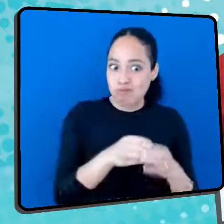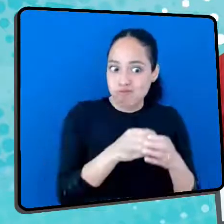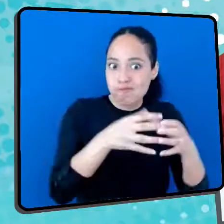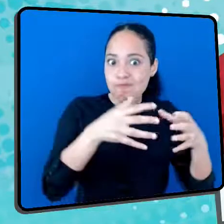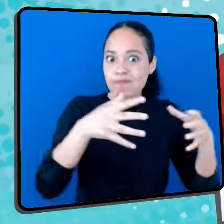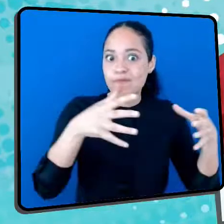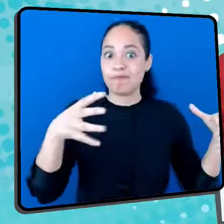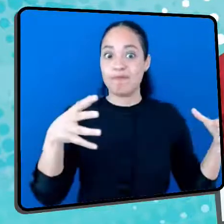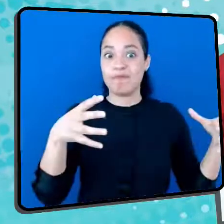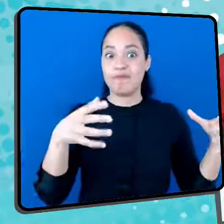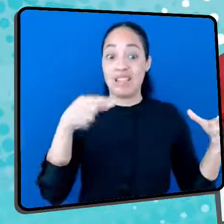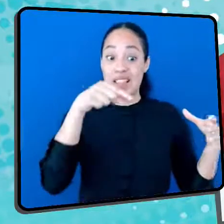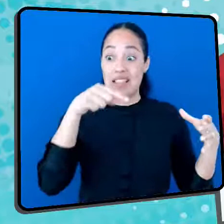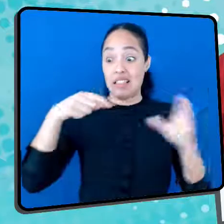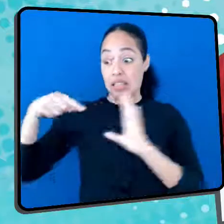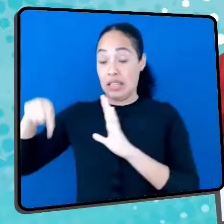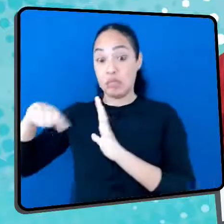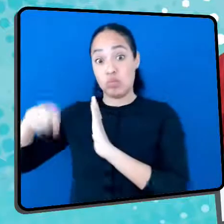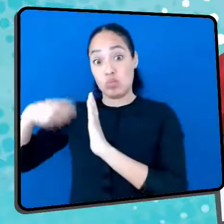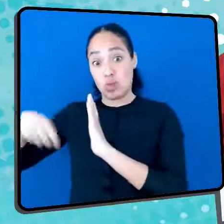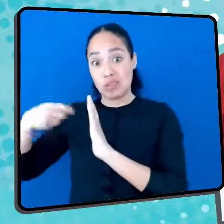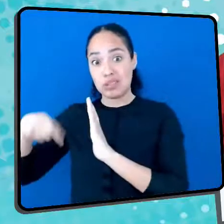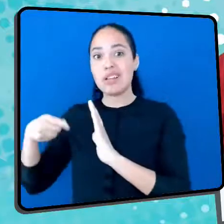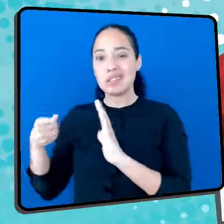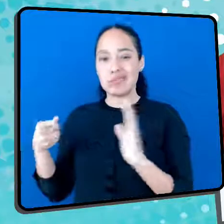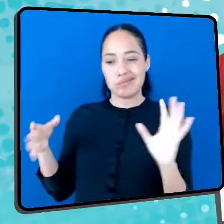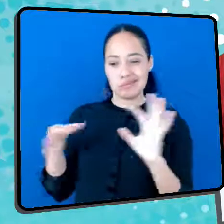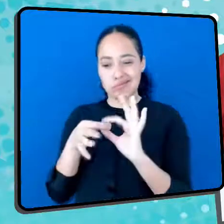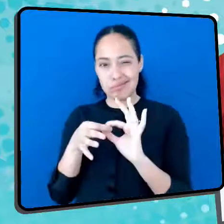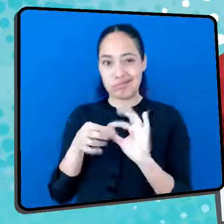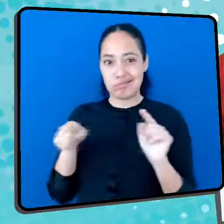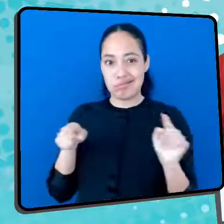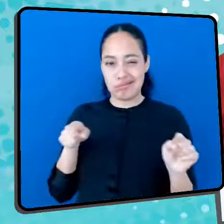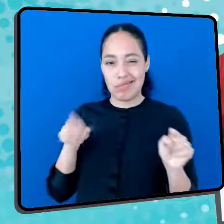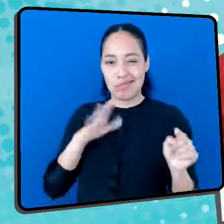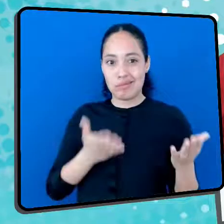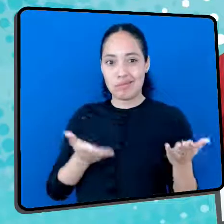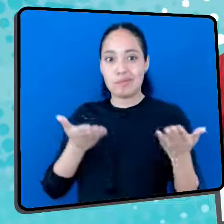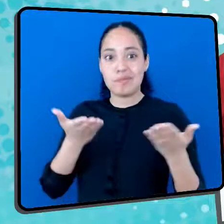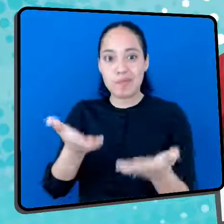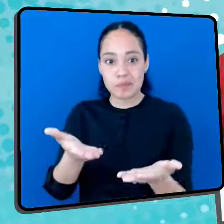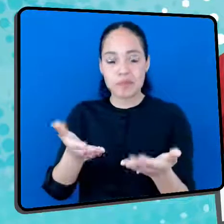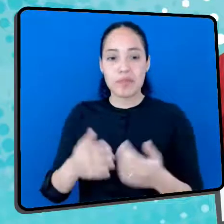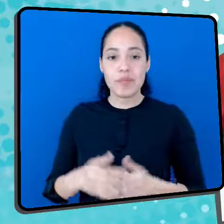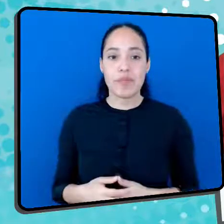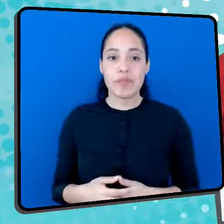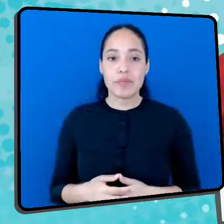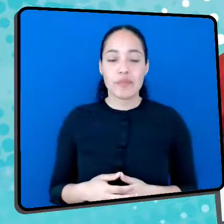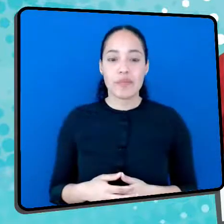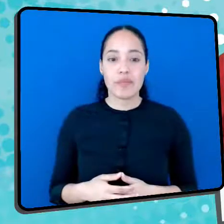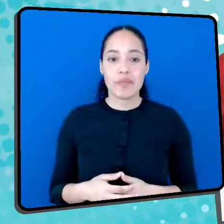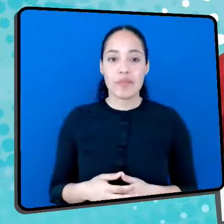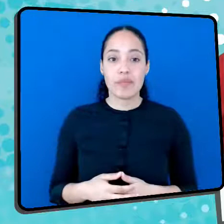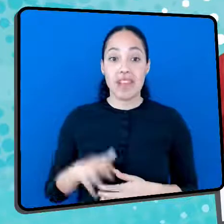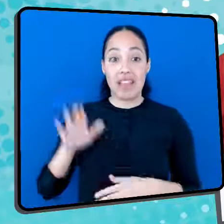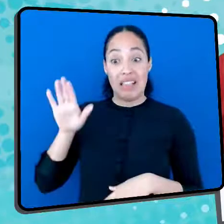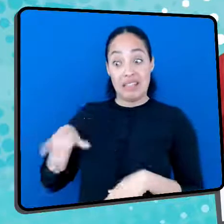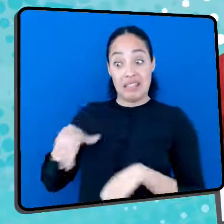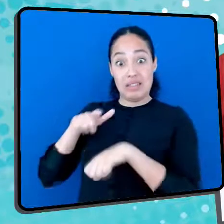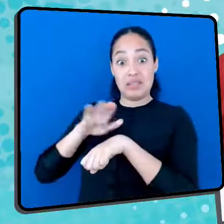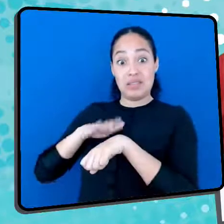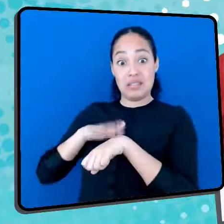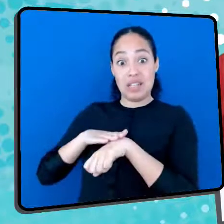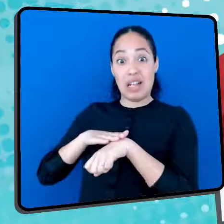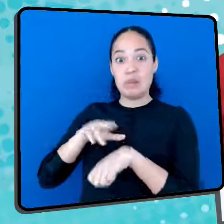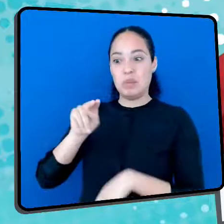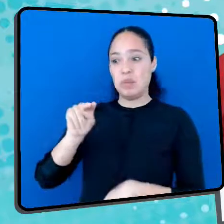on introducing these tools to you. And at that time it was only Jupyter notebooks, and then suddenly came the Azure notebooks, and then